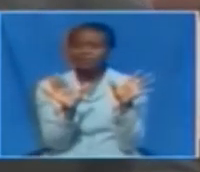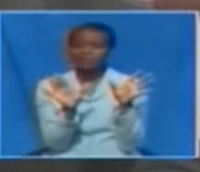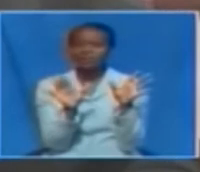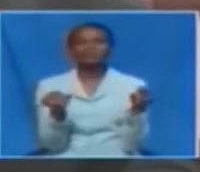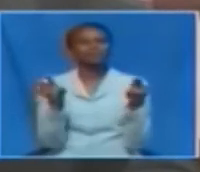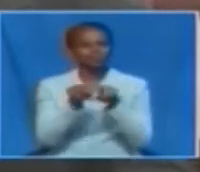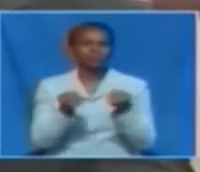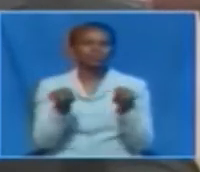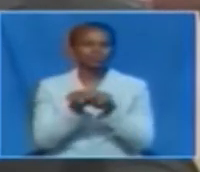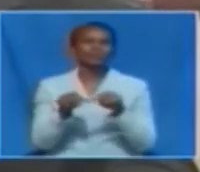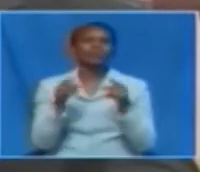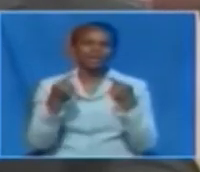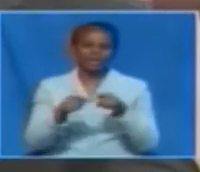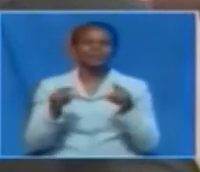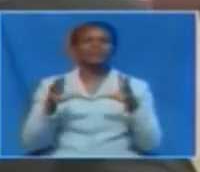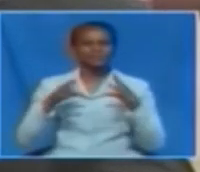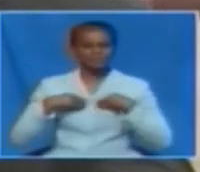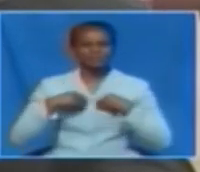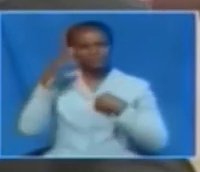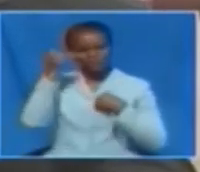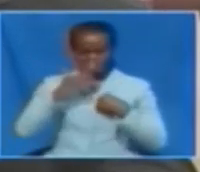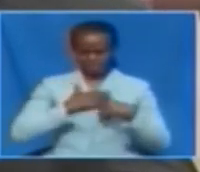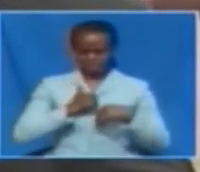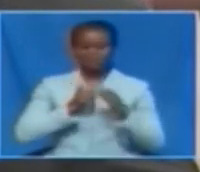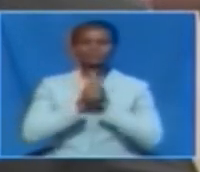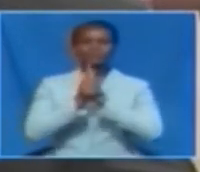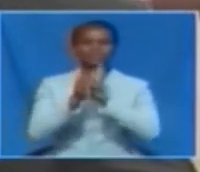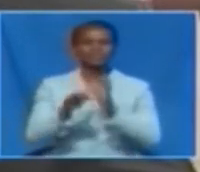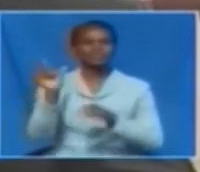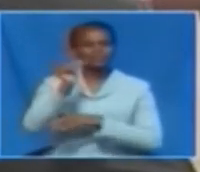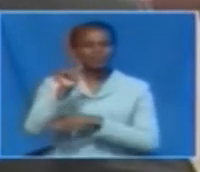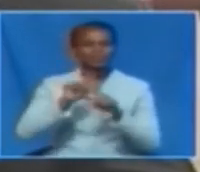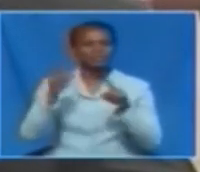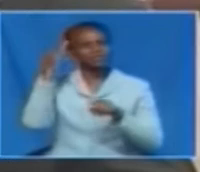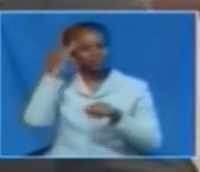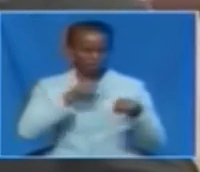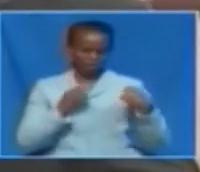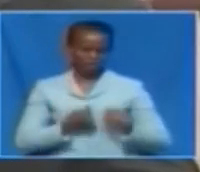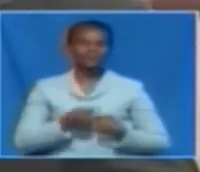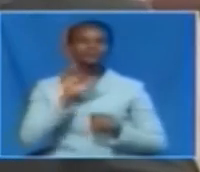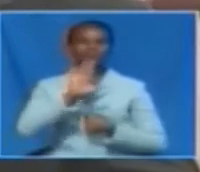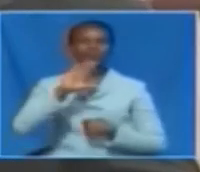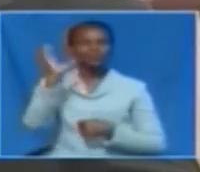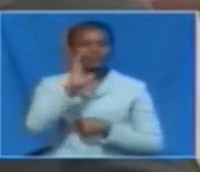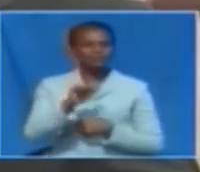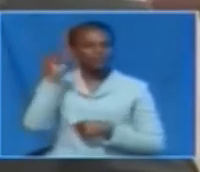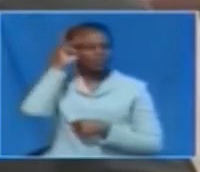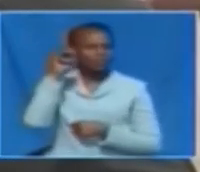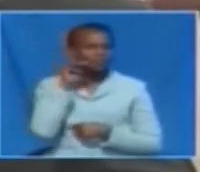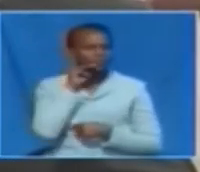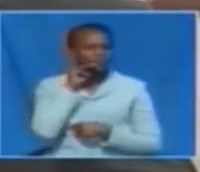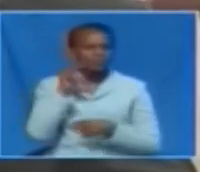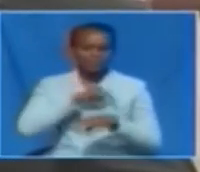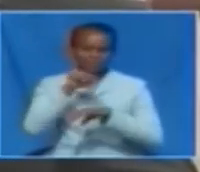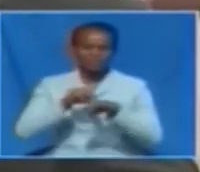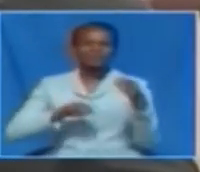normal thing. I accept those things because I'm the leader of the party. But they know deep down their hearts that Nevers Mumba in the National